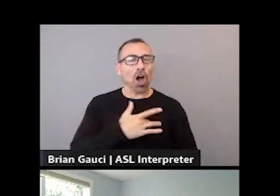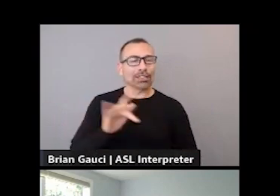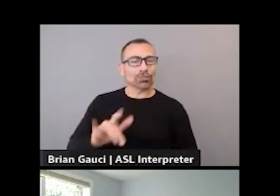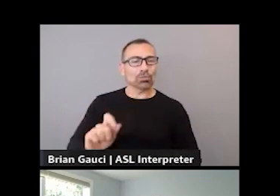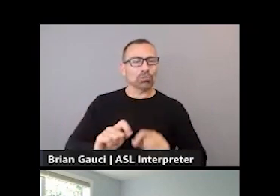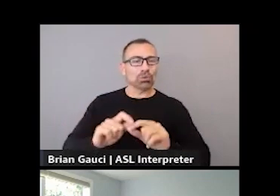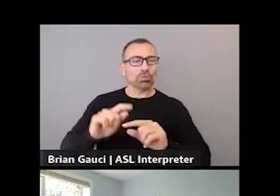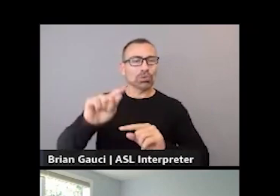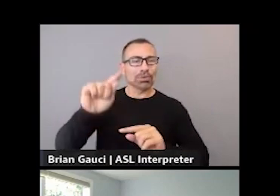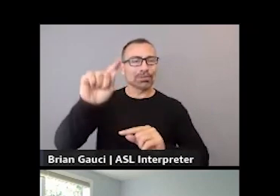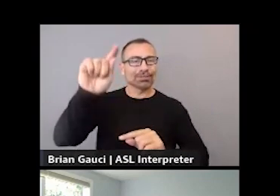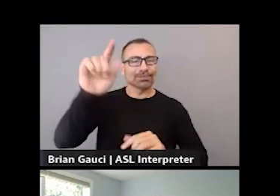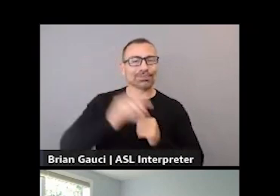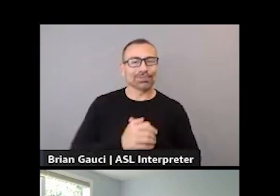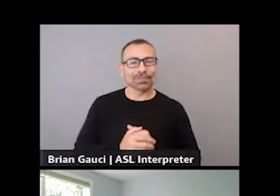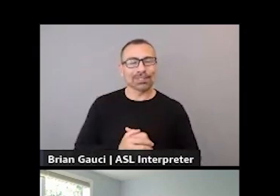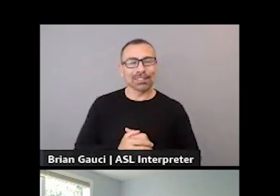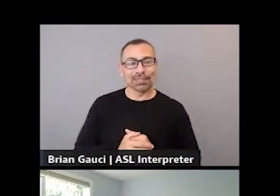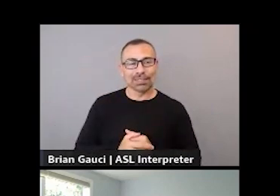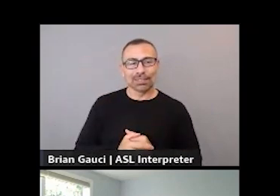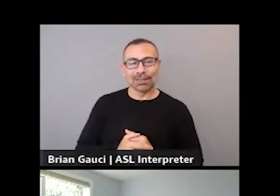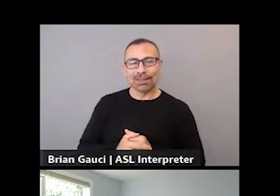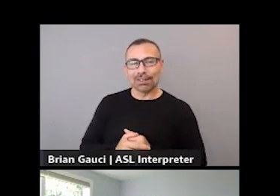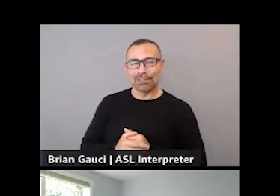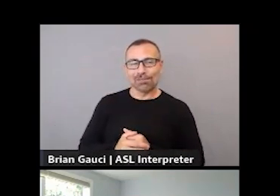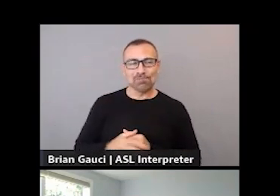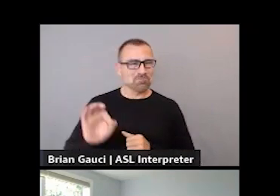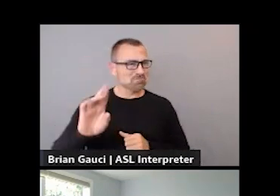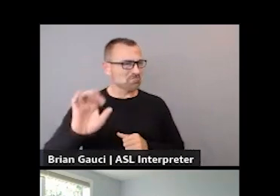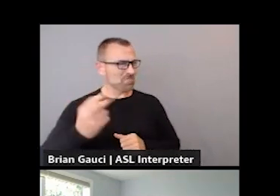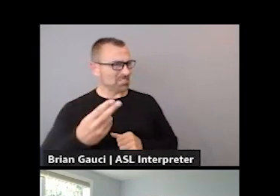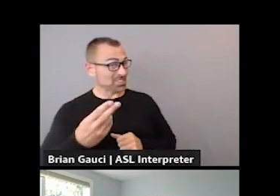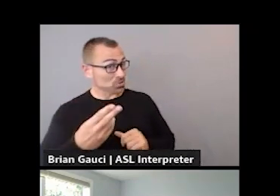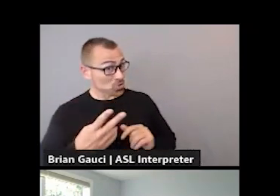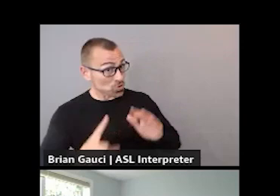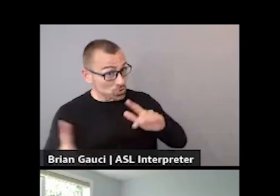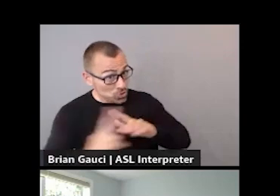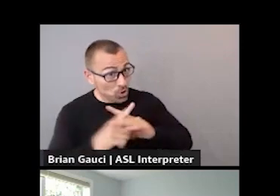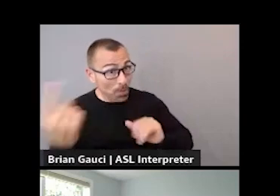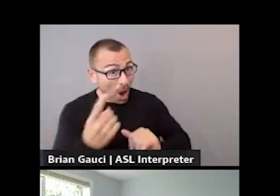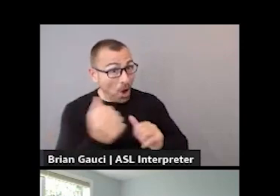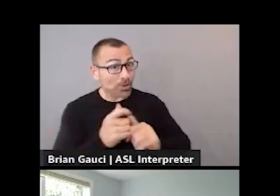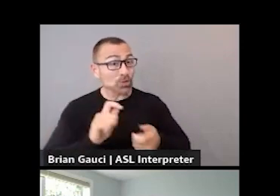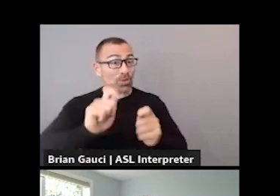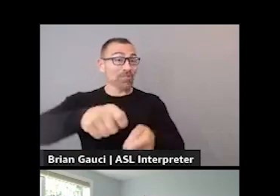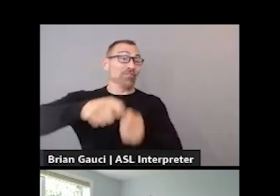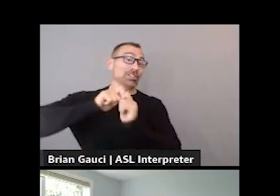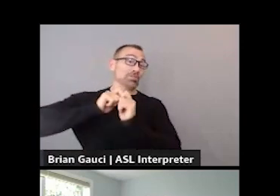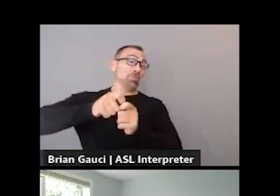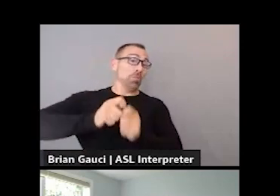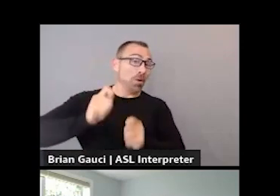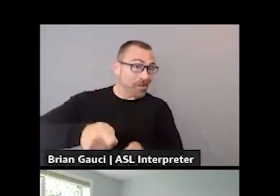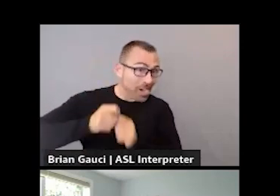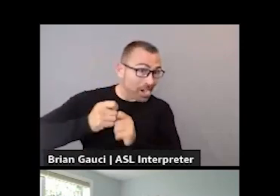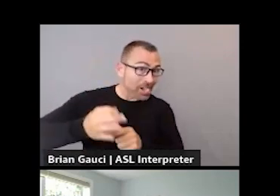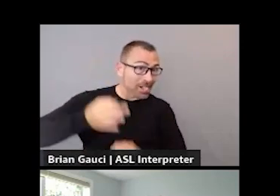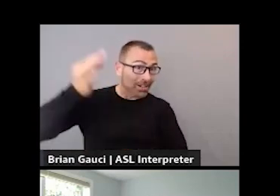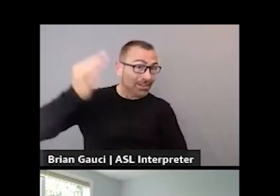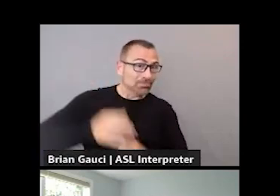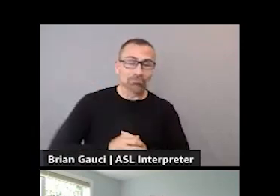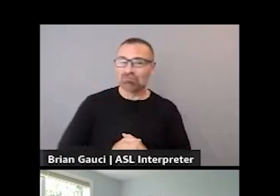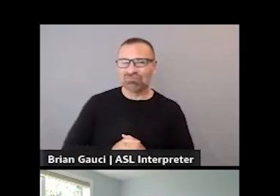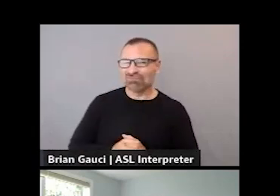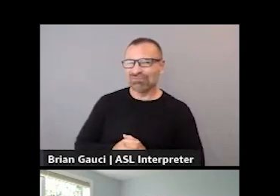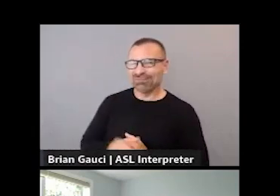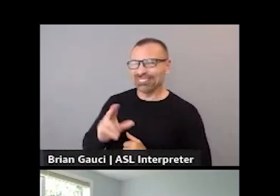pole? I don't. That's a very special prop that I brought just for AWS on air. So